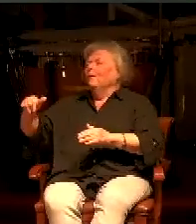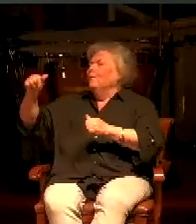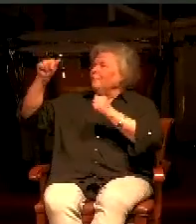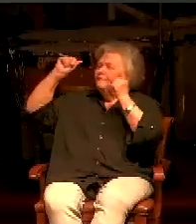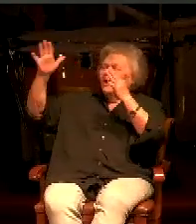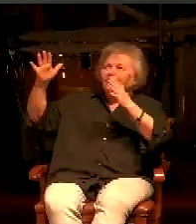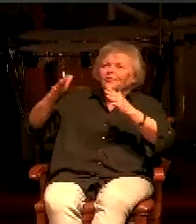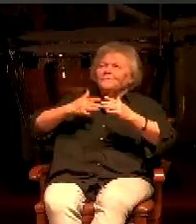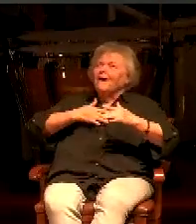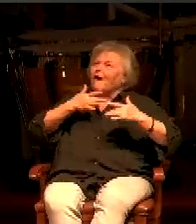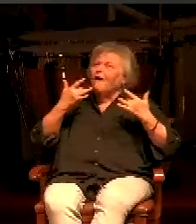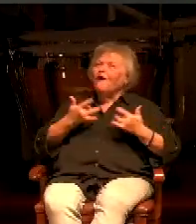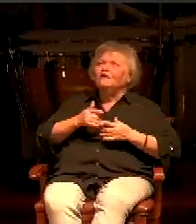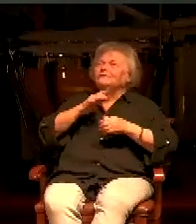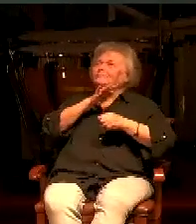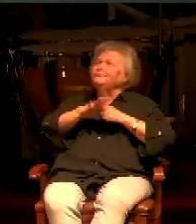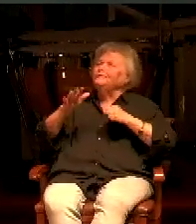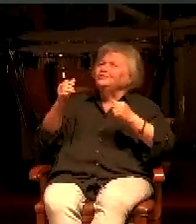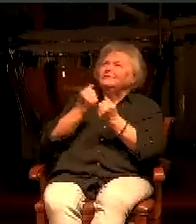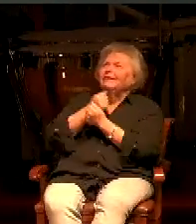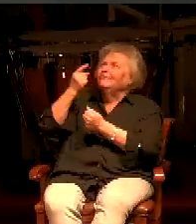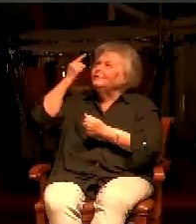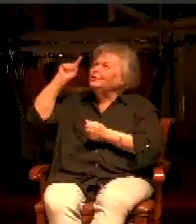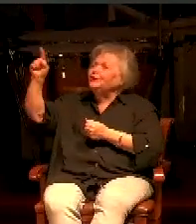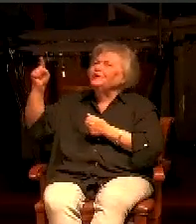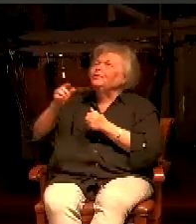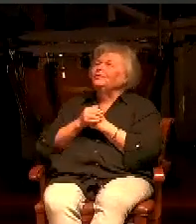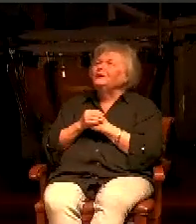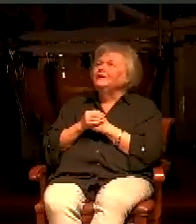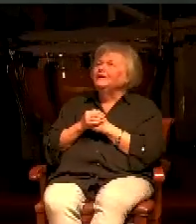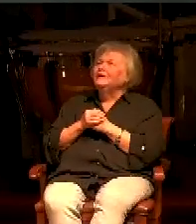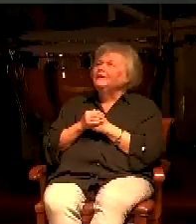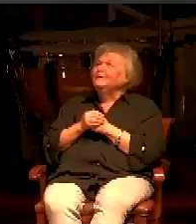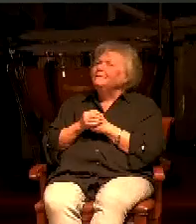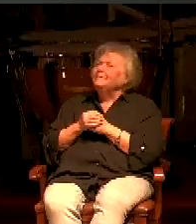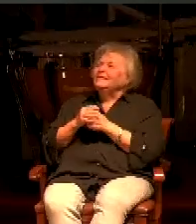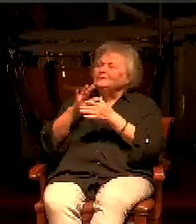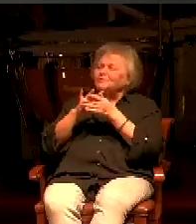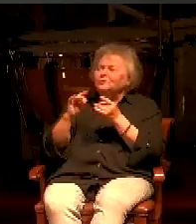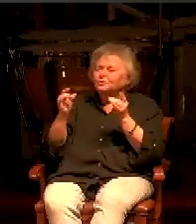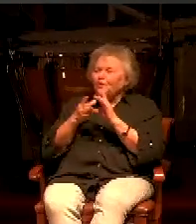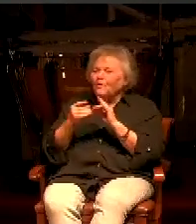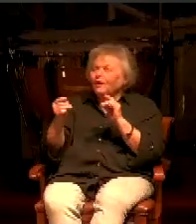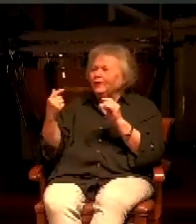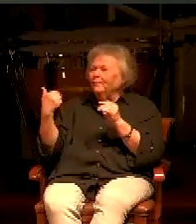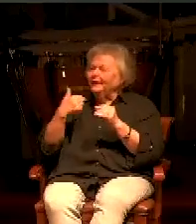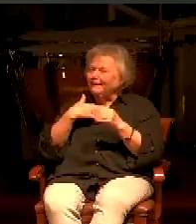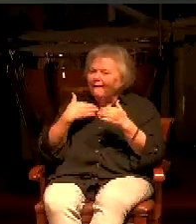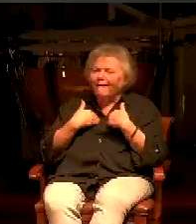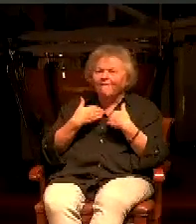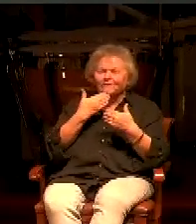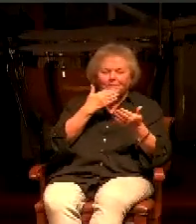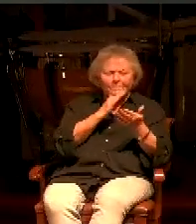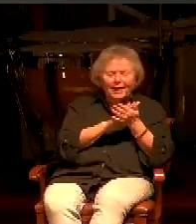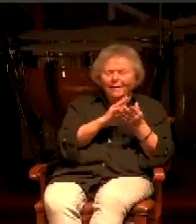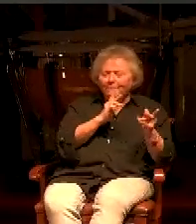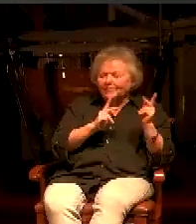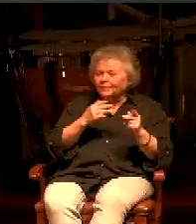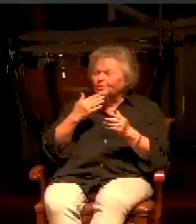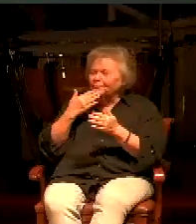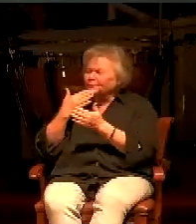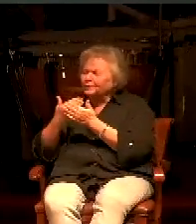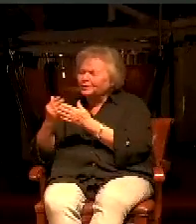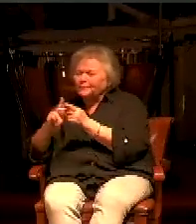us online. What a blessing technology can be. Today, as you heard God's word preached and as you sang with God's